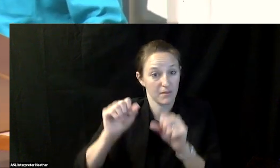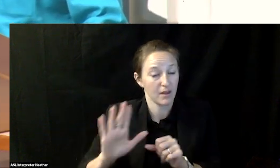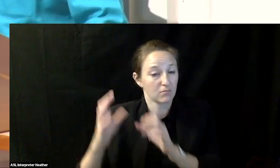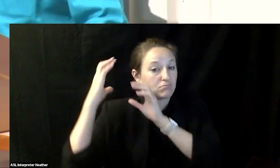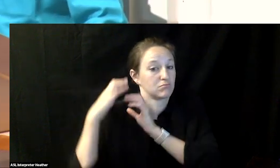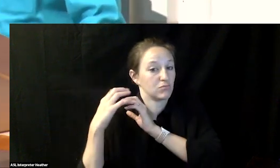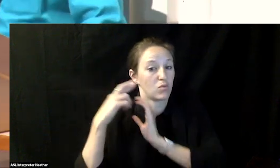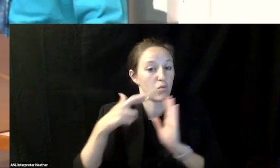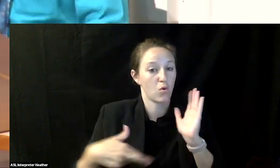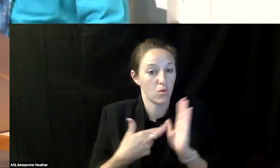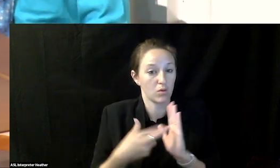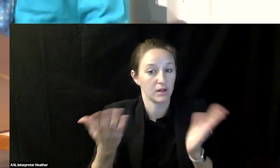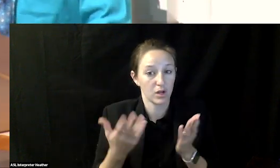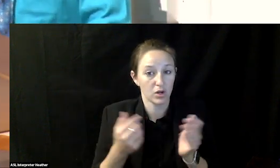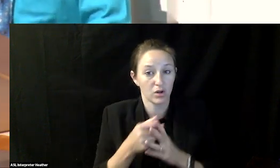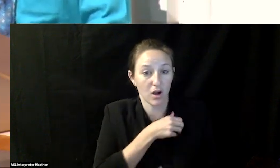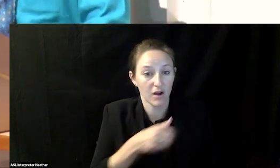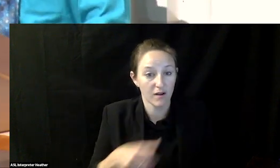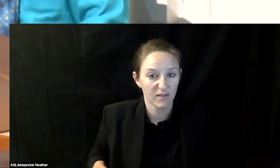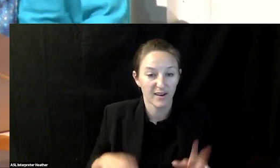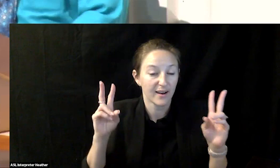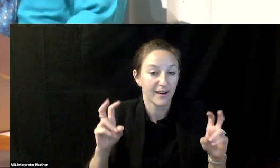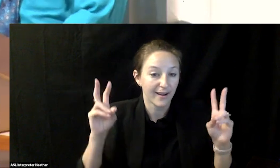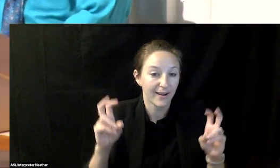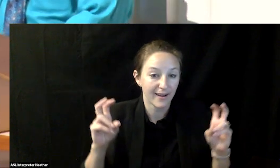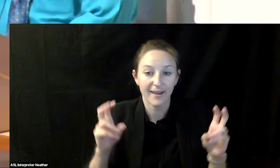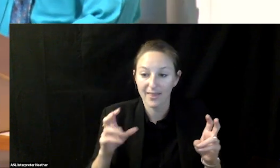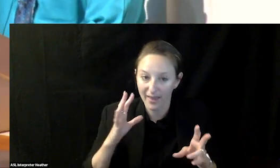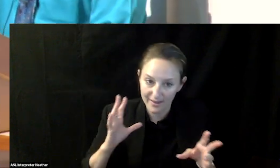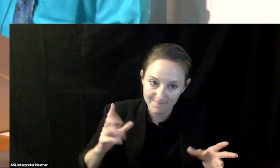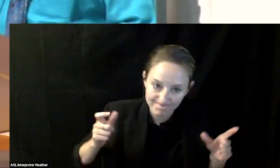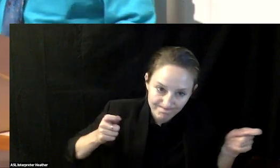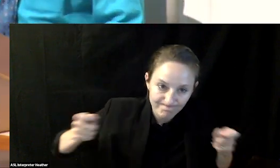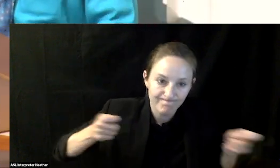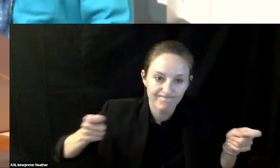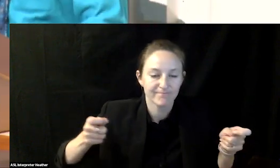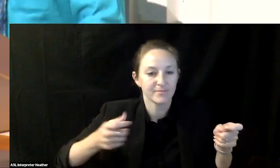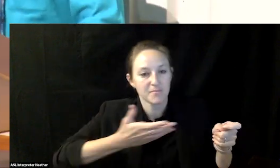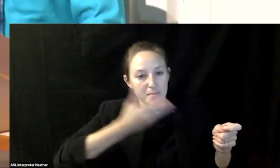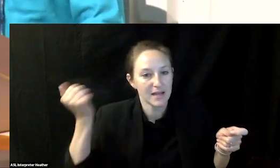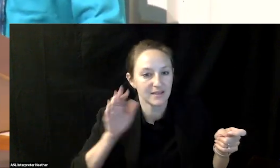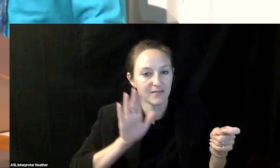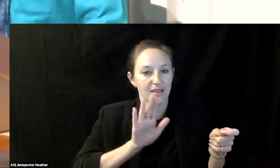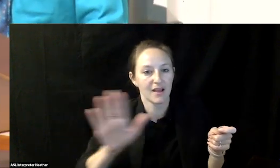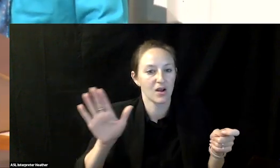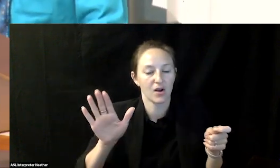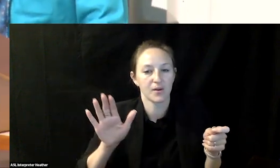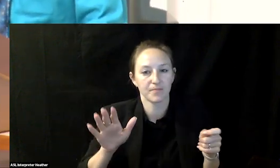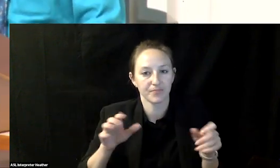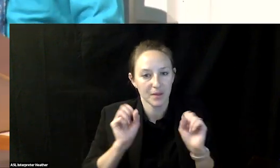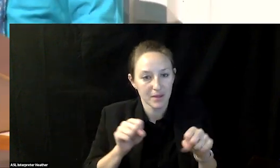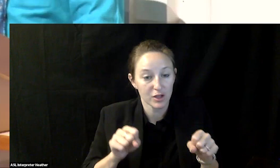and playing to the best of their ability, if you will, to share accessibility and